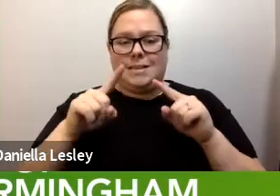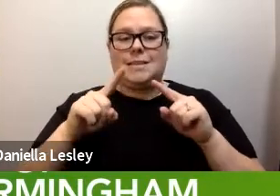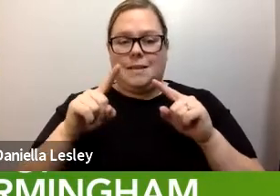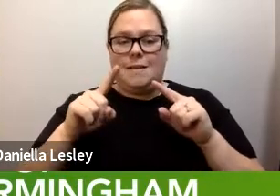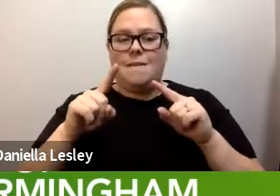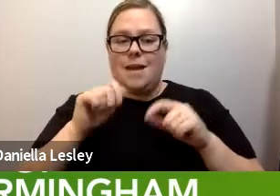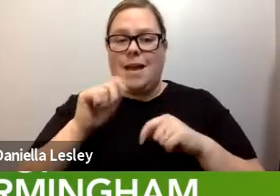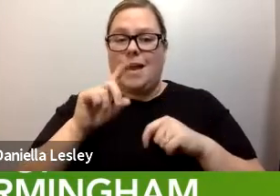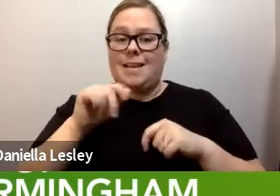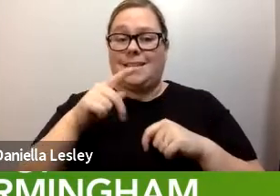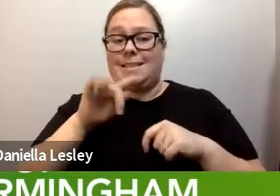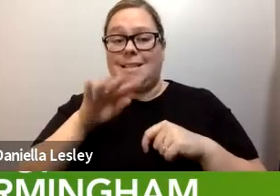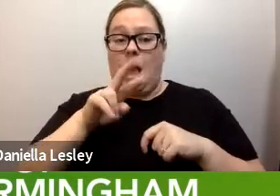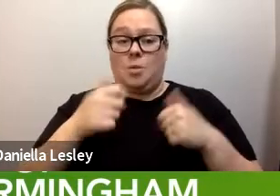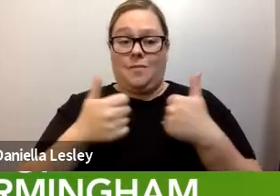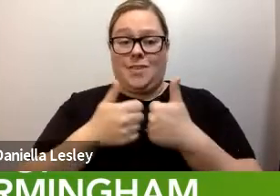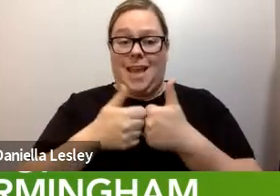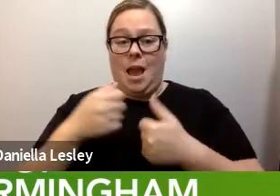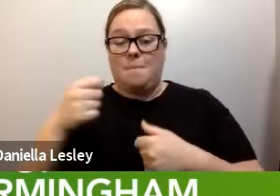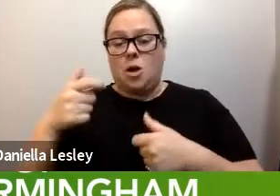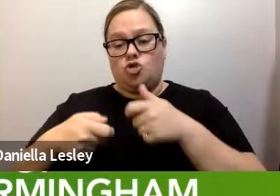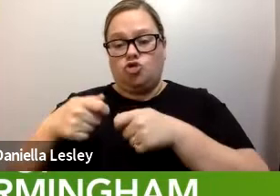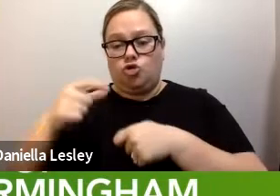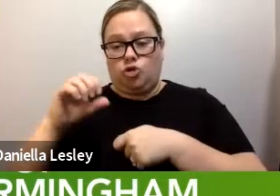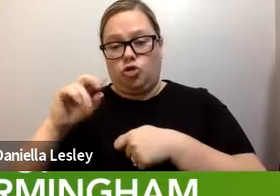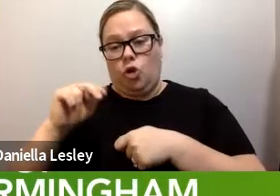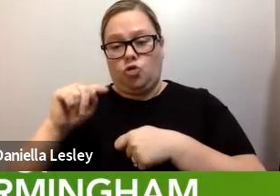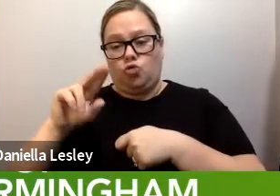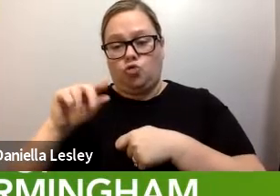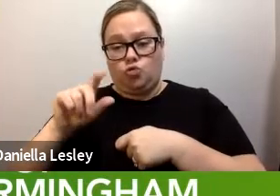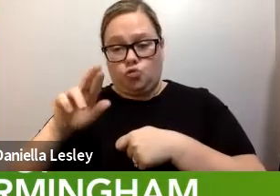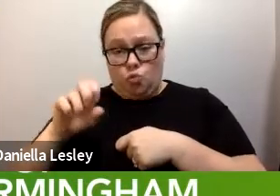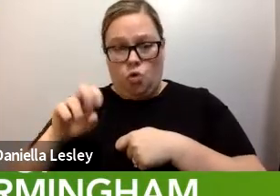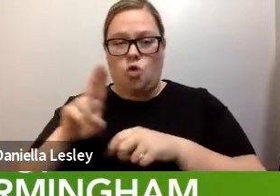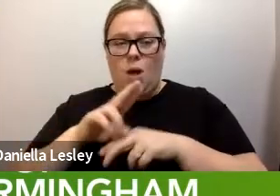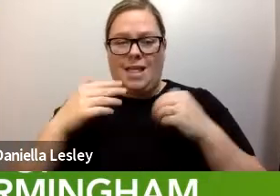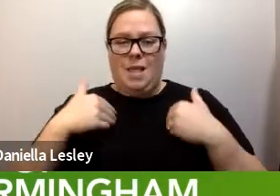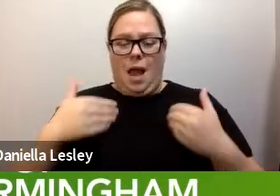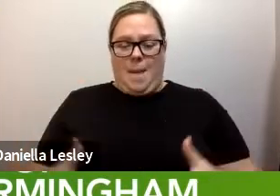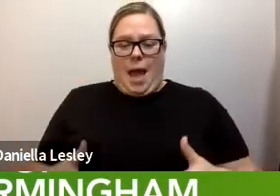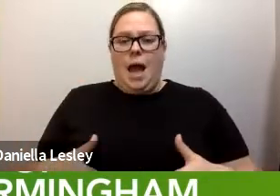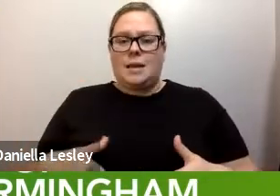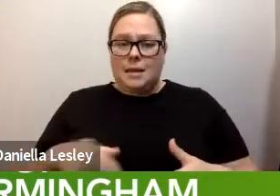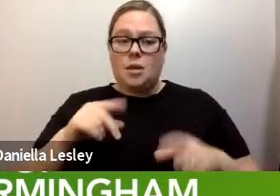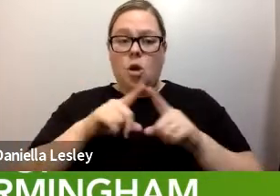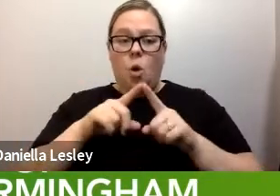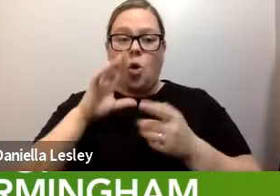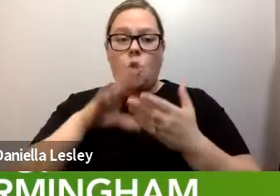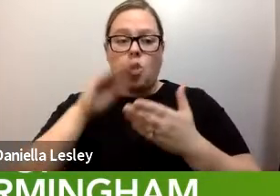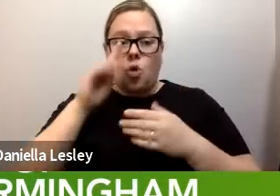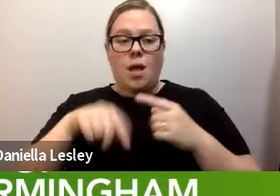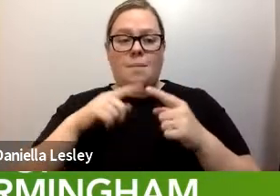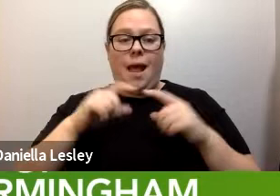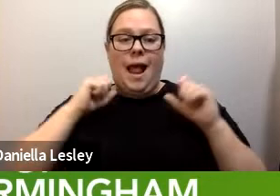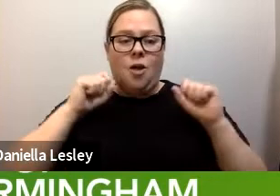controllers, which make the entire human body as the game controller. And also you will learn about our specialized exercise device that